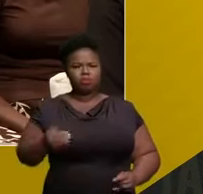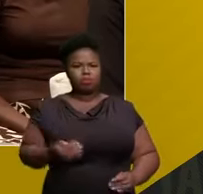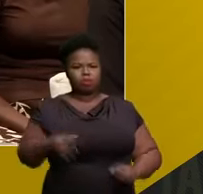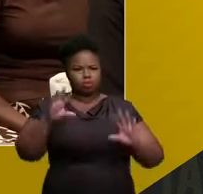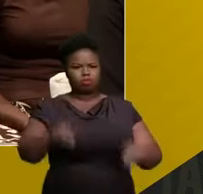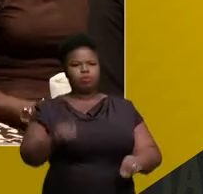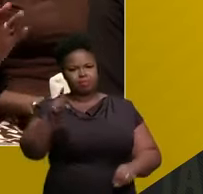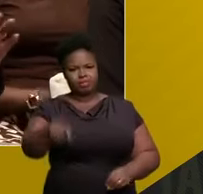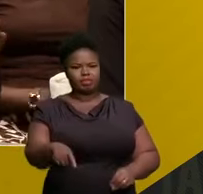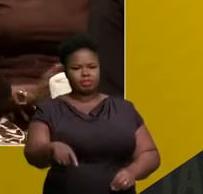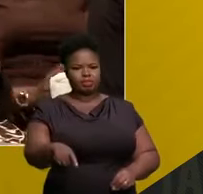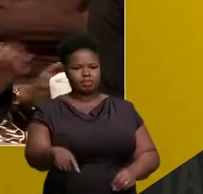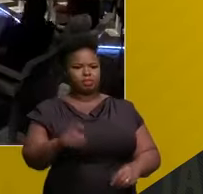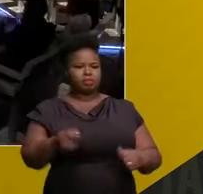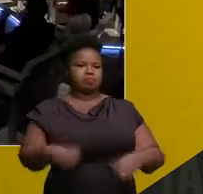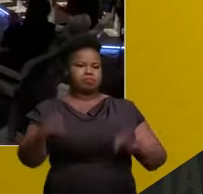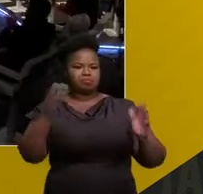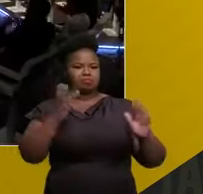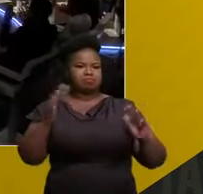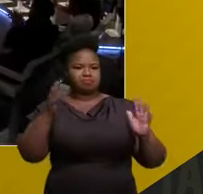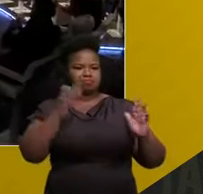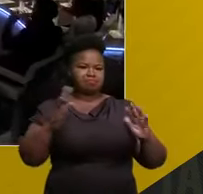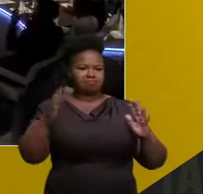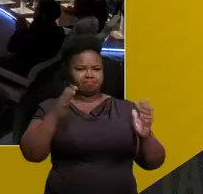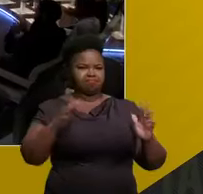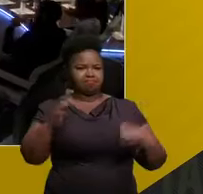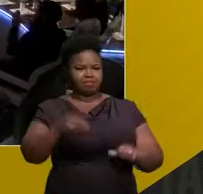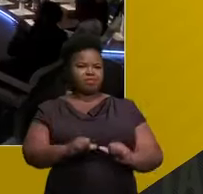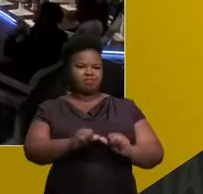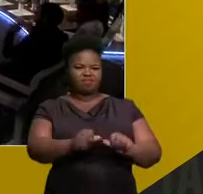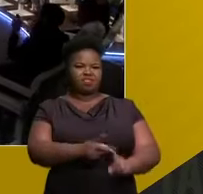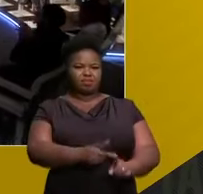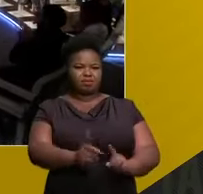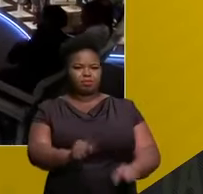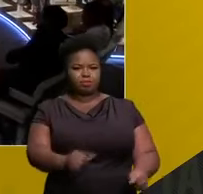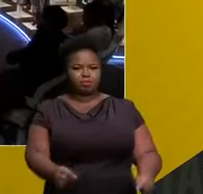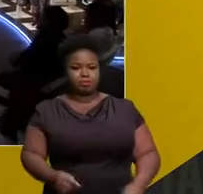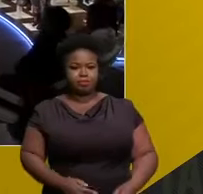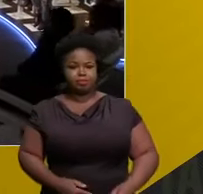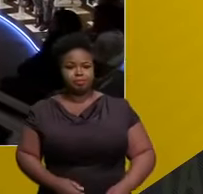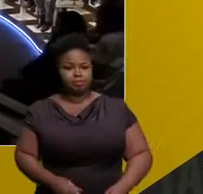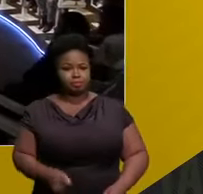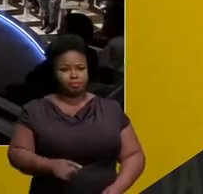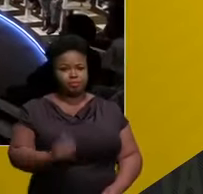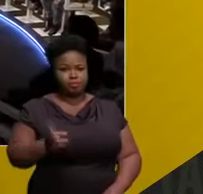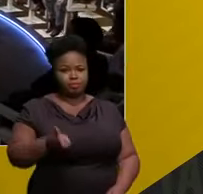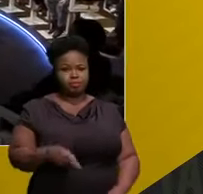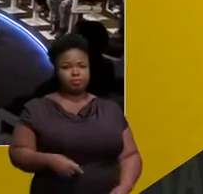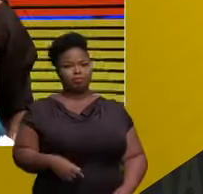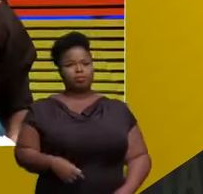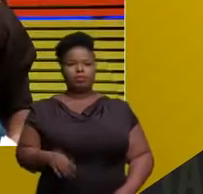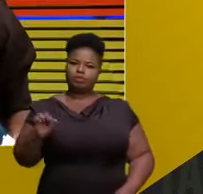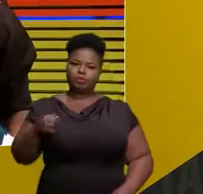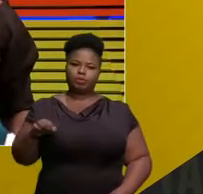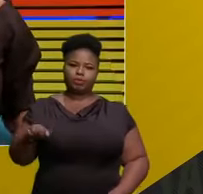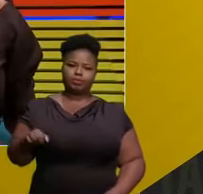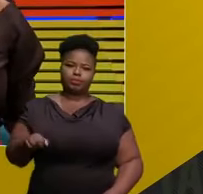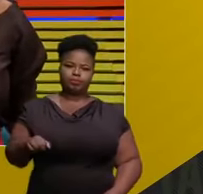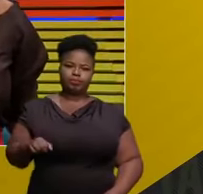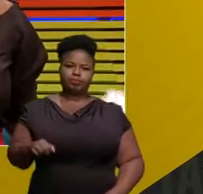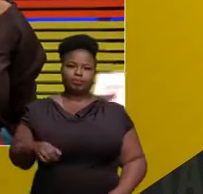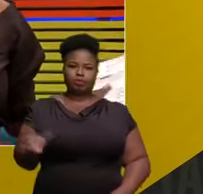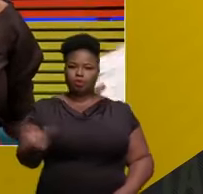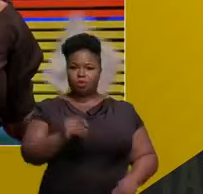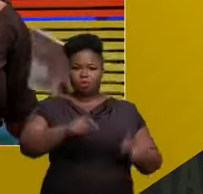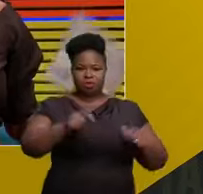And we can just continue, not continue to be a violent nation. Definitely. In general. Yeah. Do you quickly, with a yes or a no, do all South